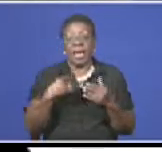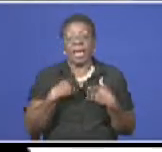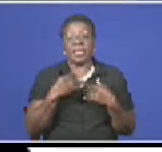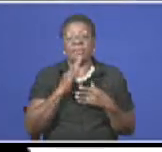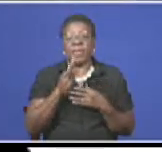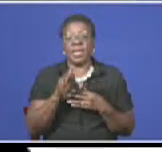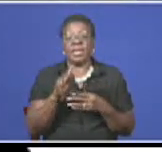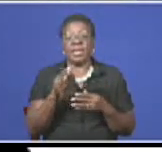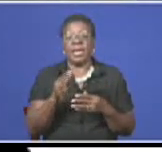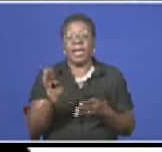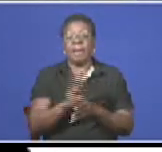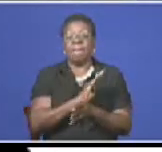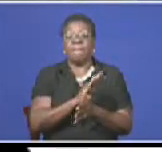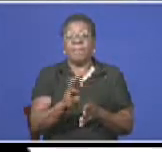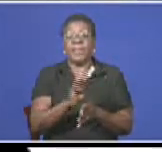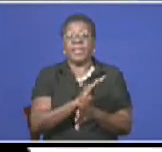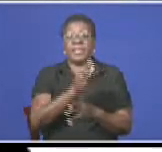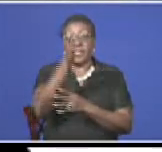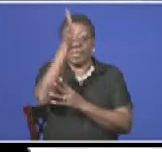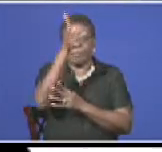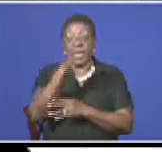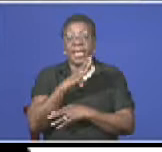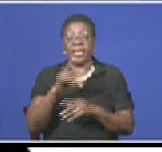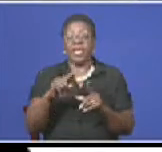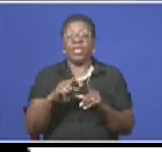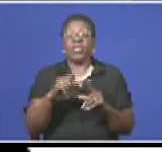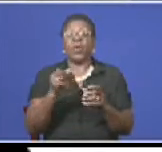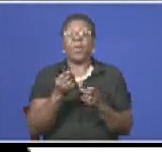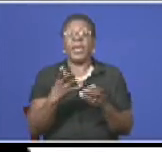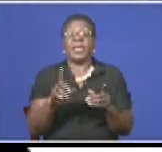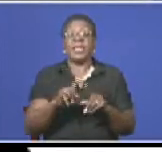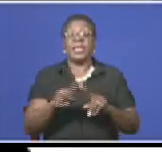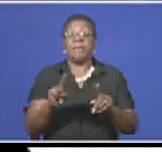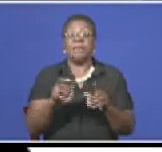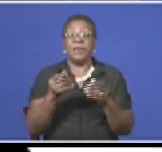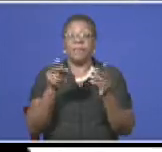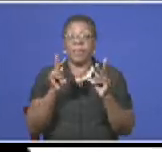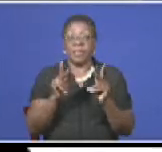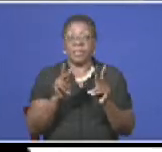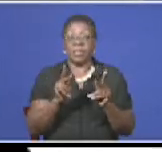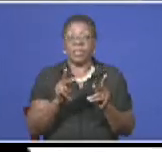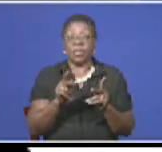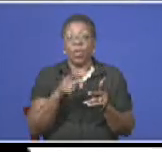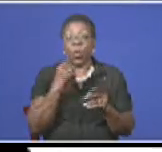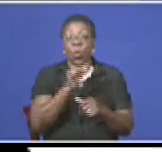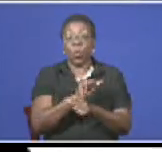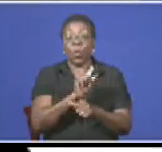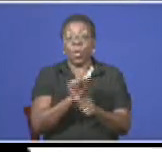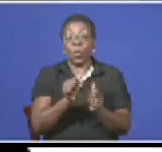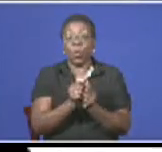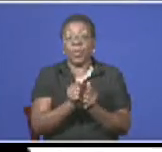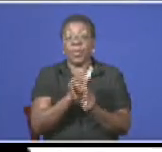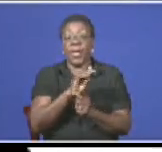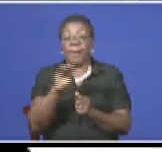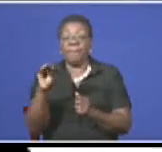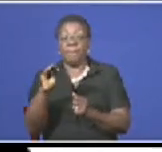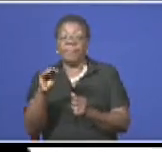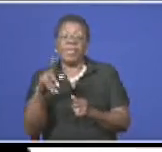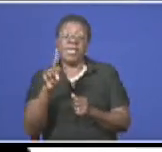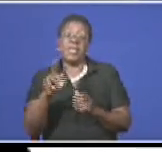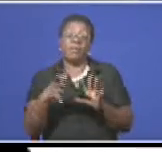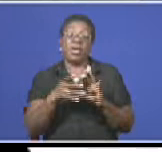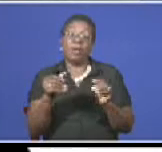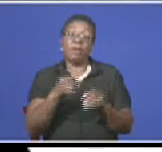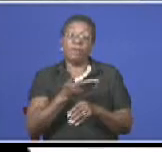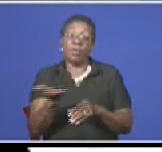been businessman to many other persons that have worked with him. So he's one of those